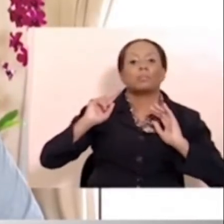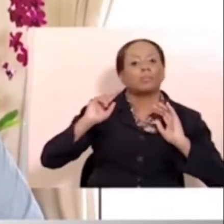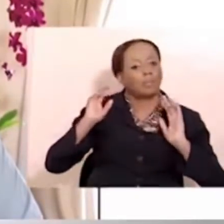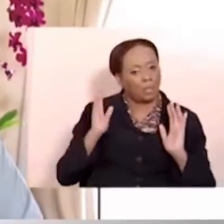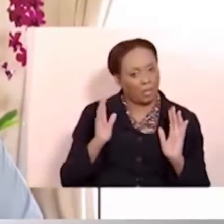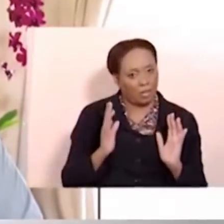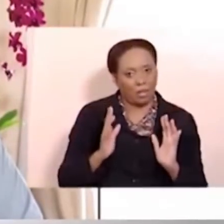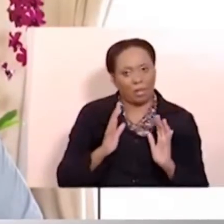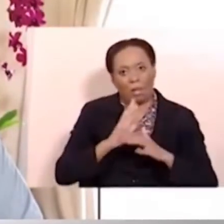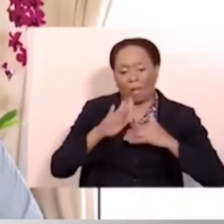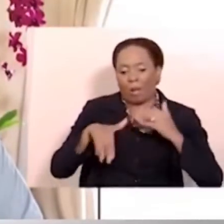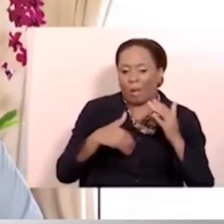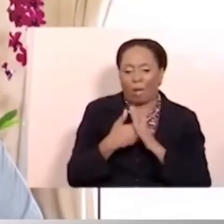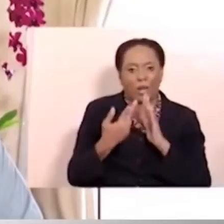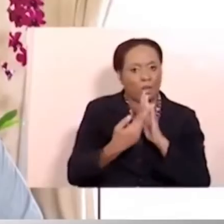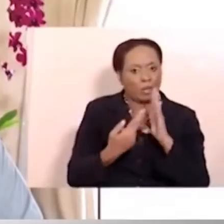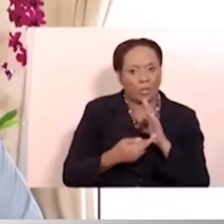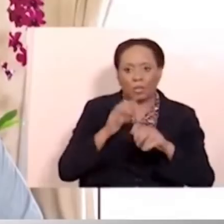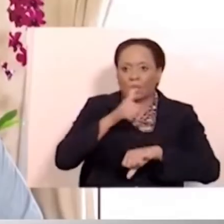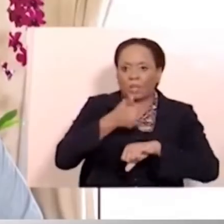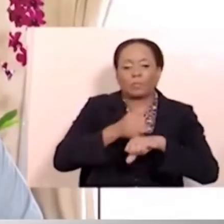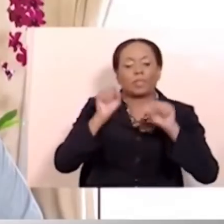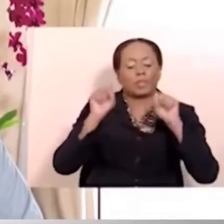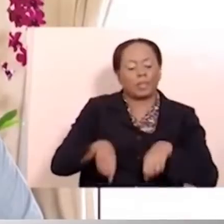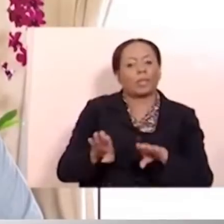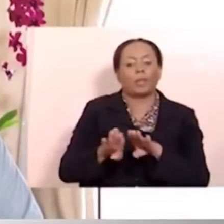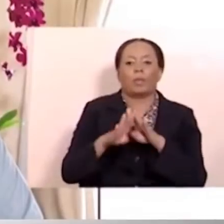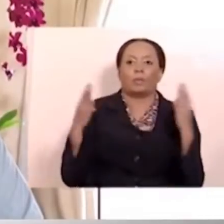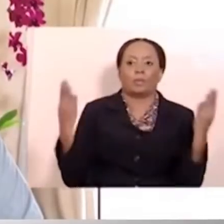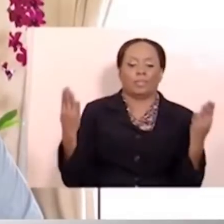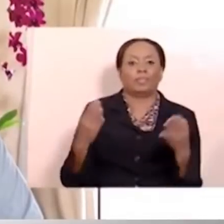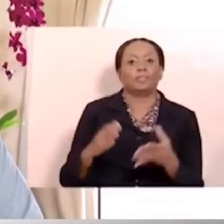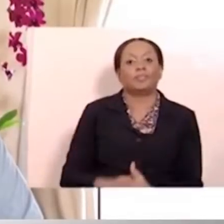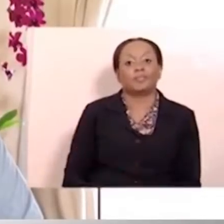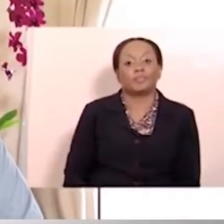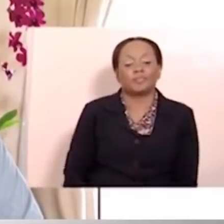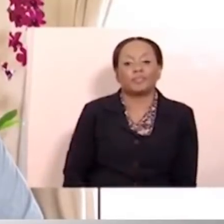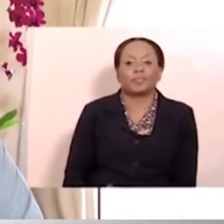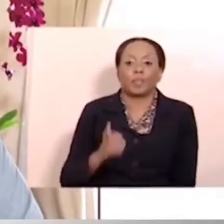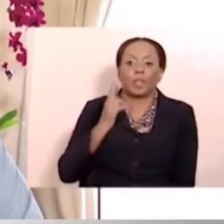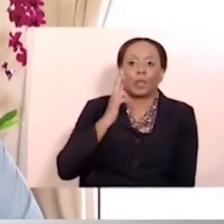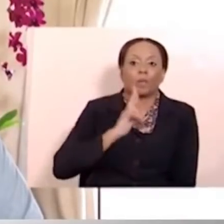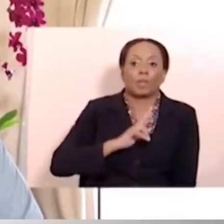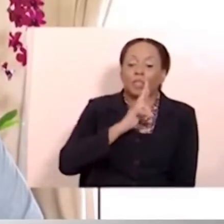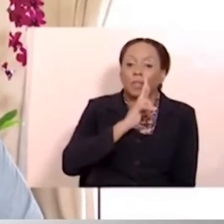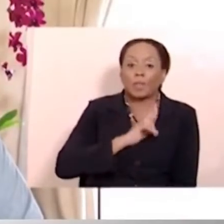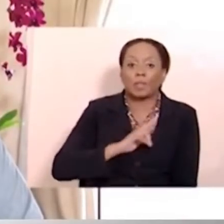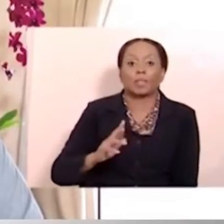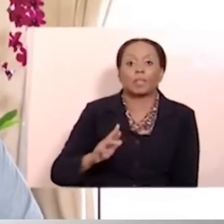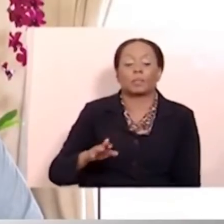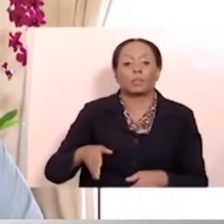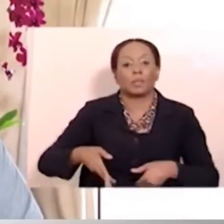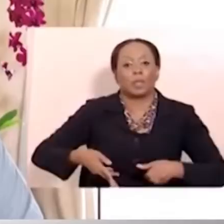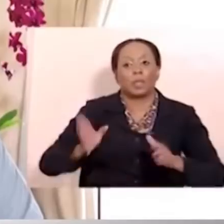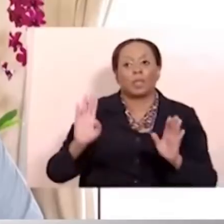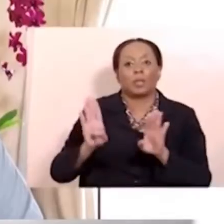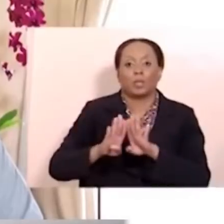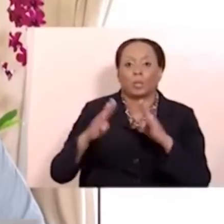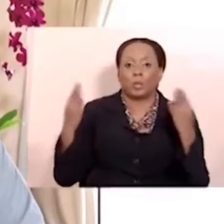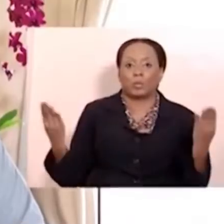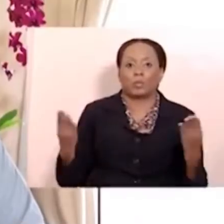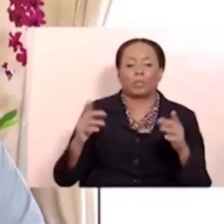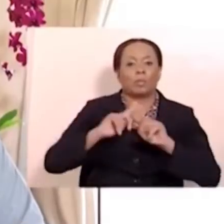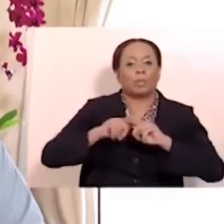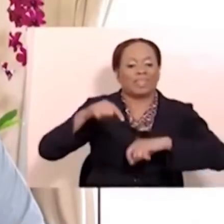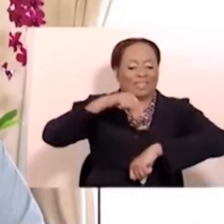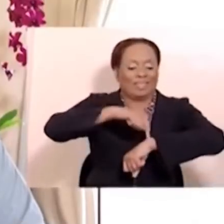protocols that have been agreed before, can open back up. It means that restaurants will be allowed to open back up within the time